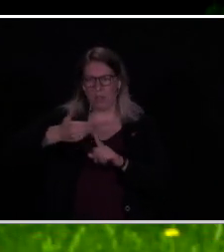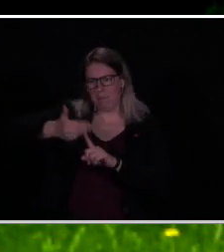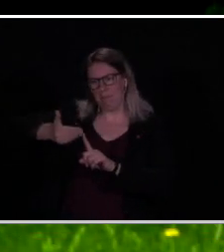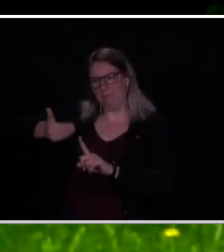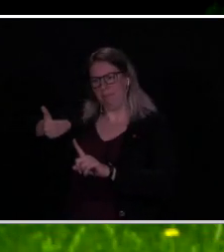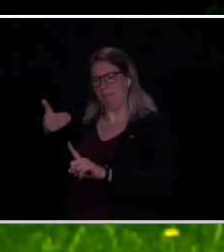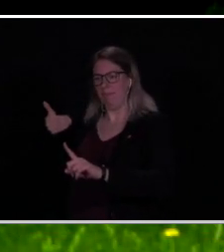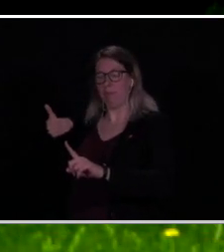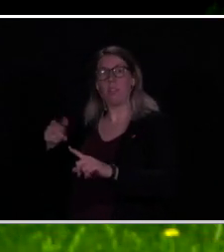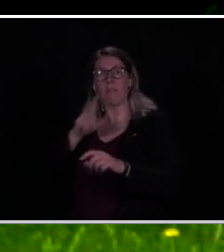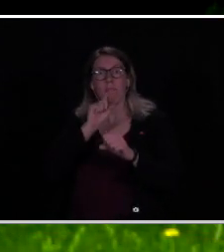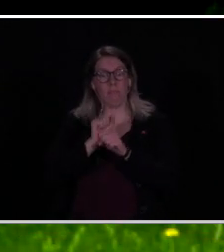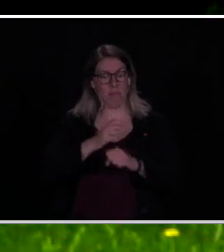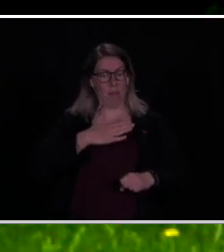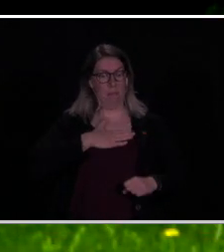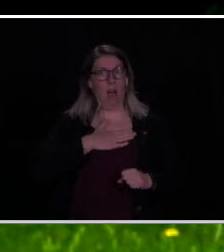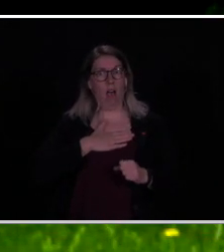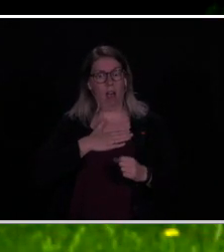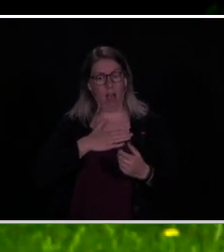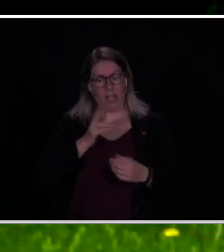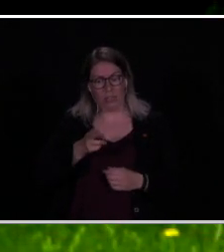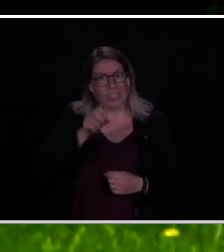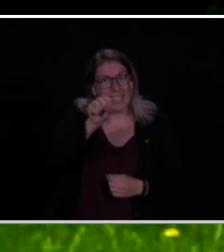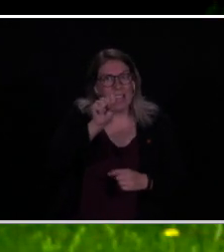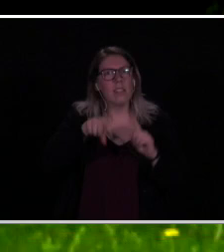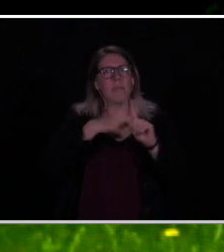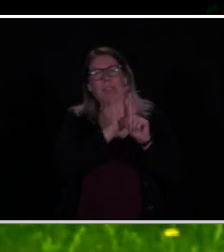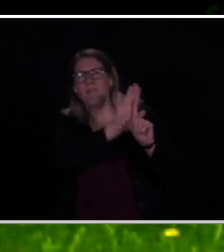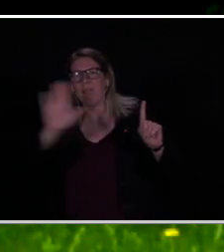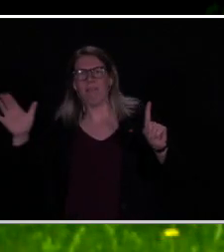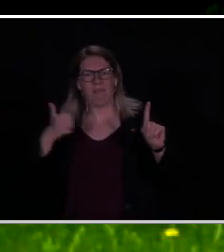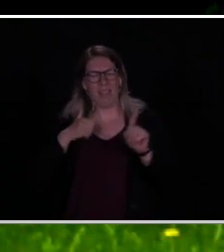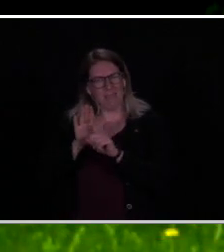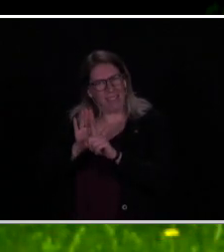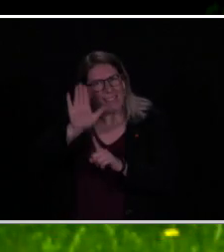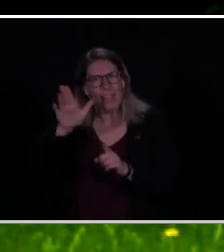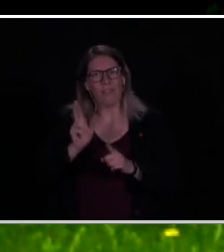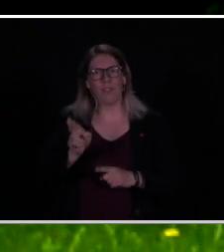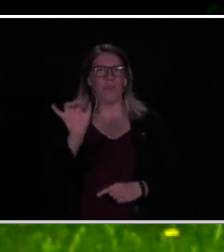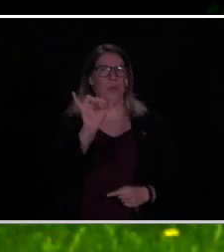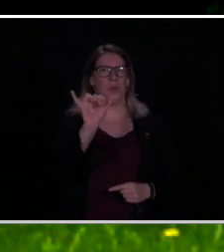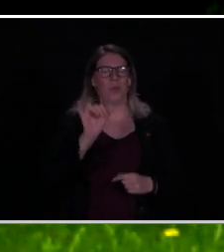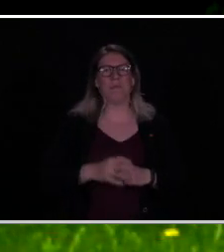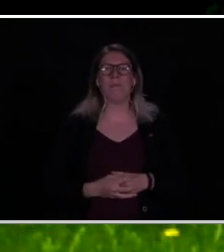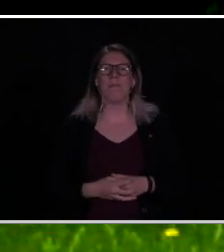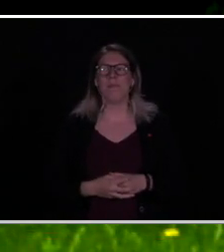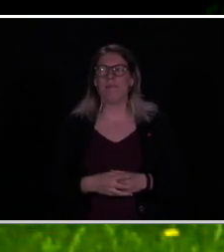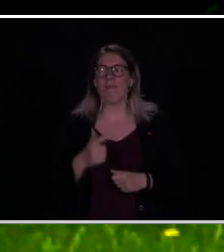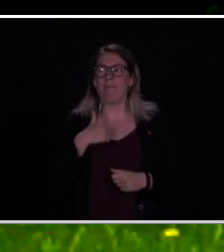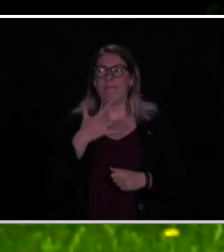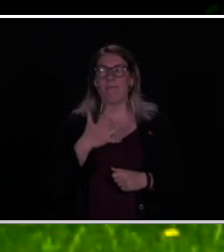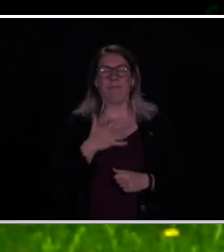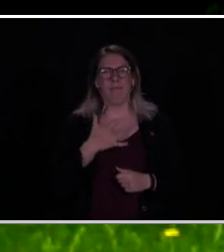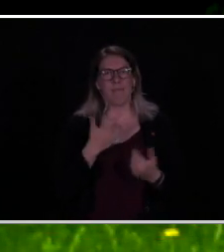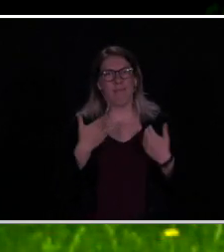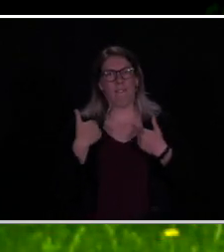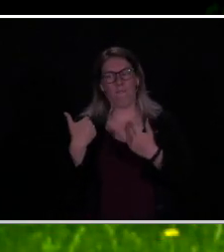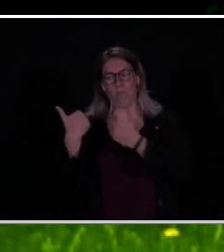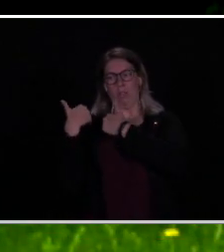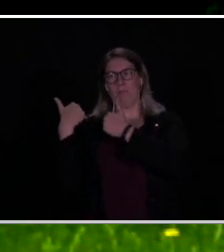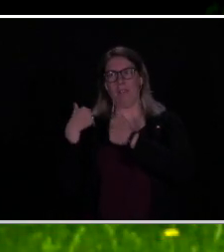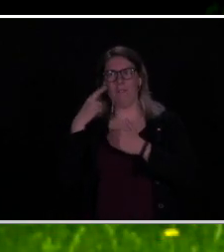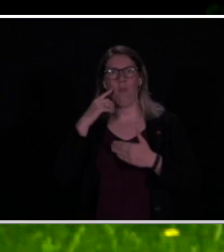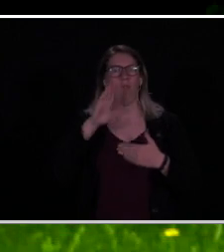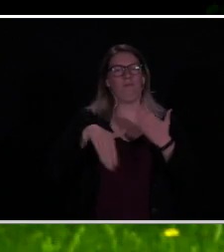not only our history as Skahotmish people, but it's Canada's history. And I think it's a responsibility for all Canadians